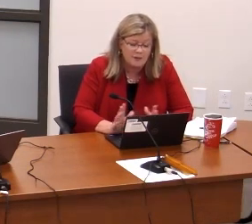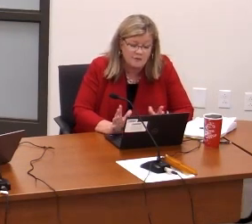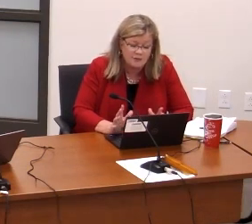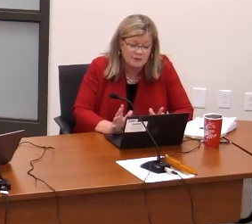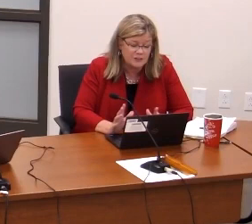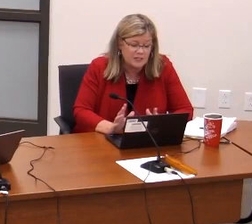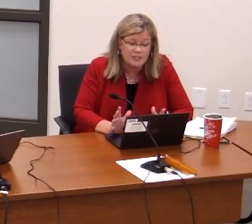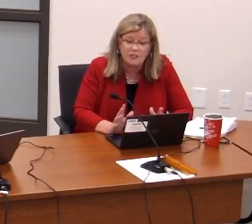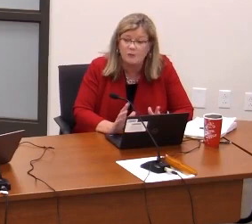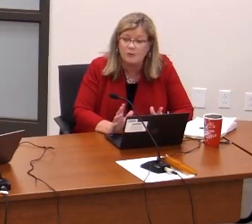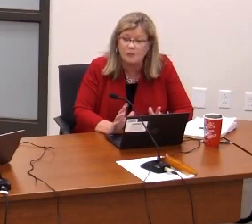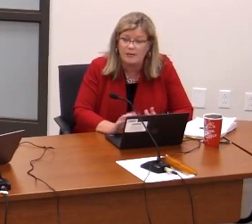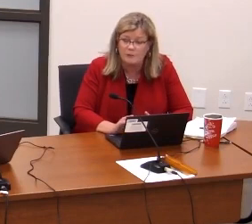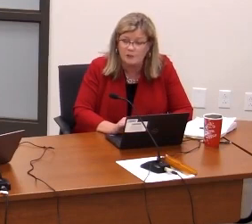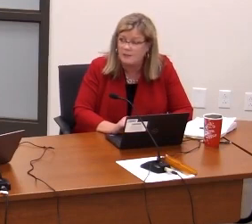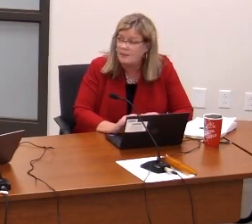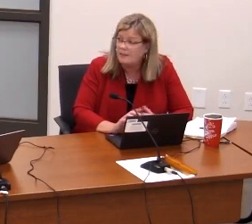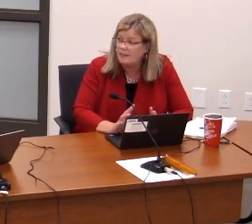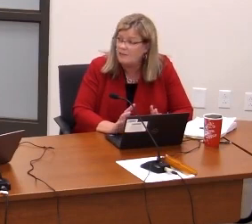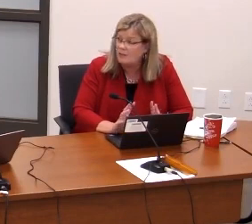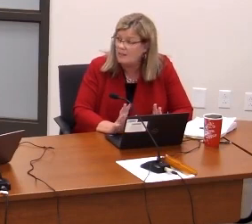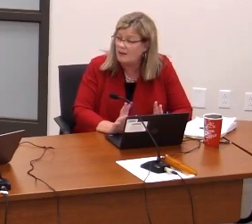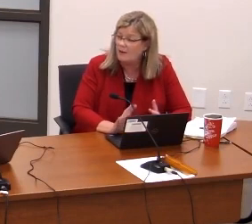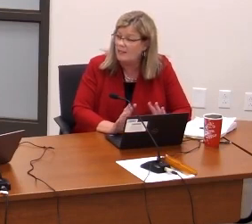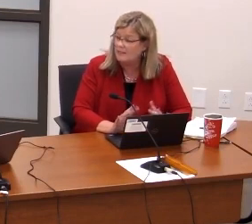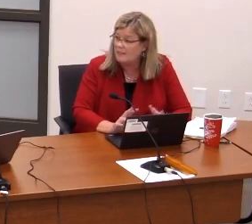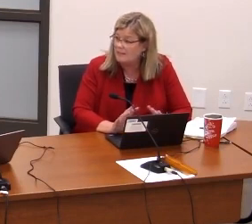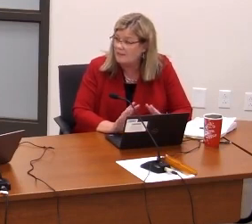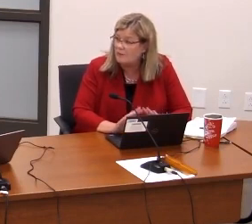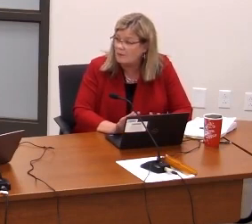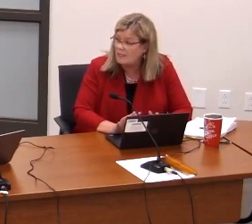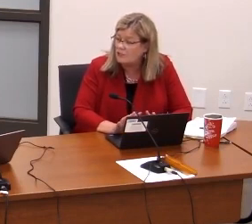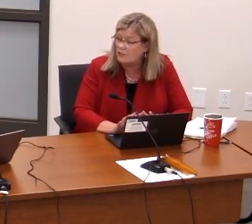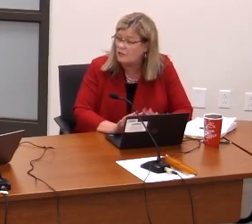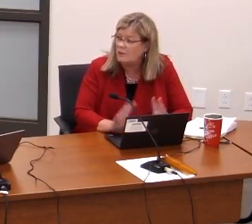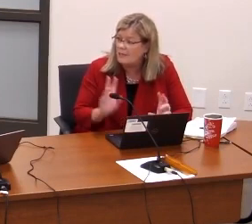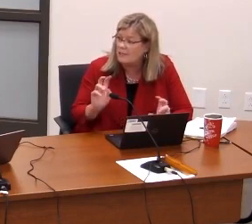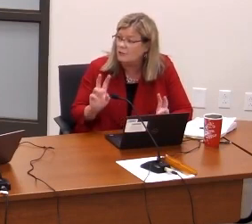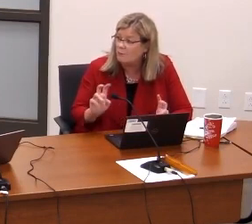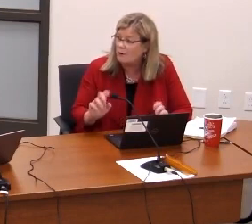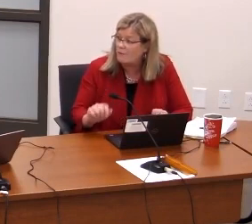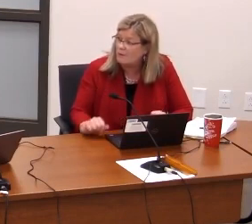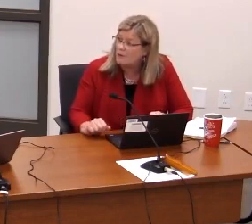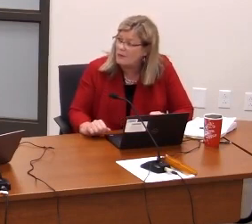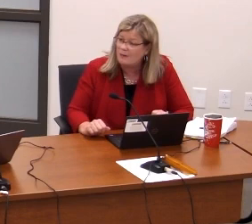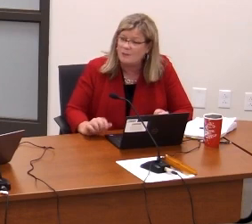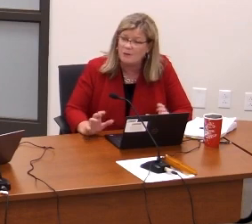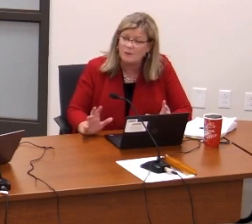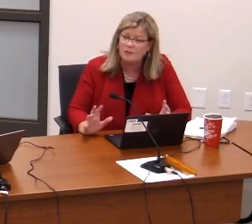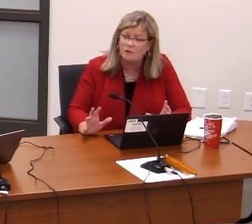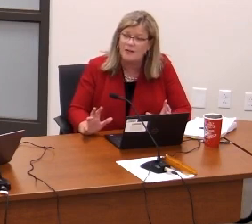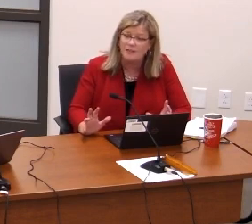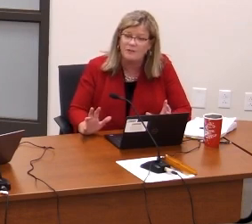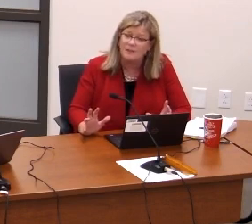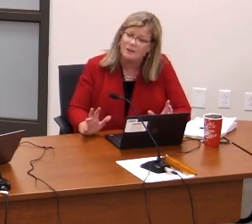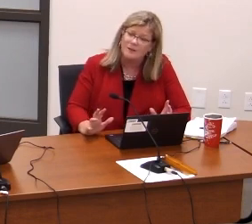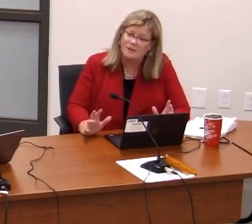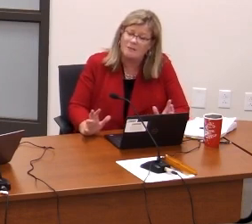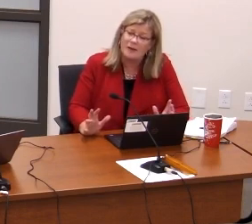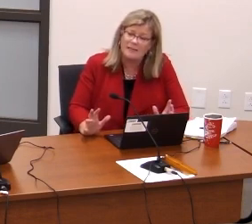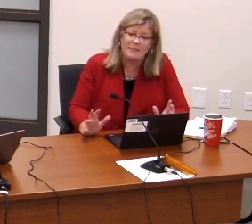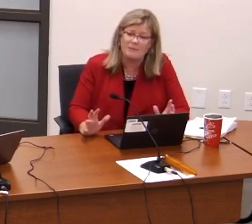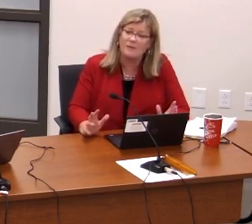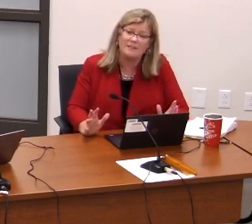performed health and physical education and world languages. These are the areas that, you know, when the legislature said we need a school profile report, I think what they were really trying to do